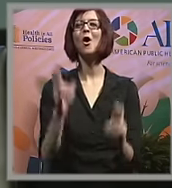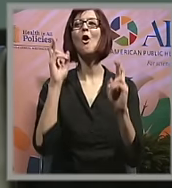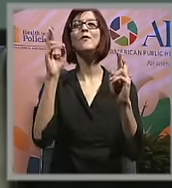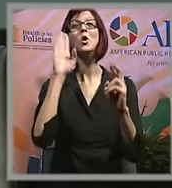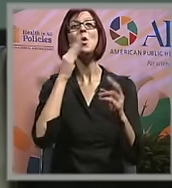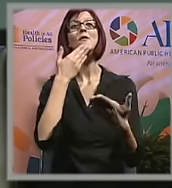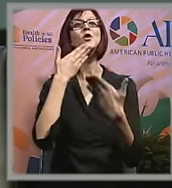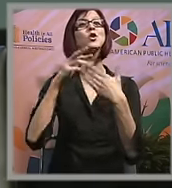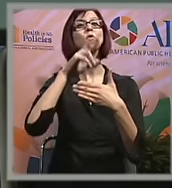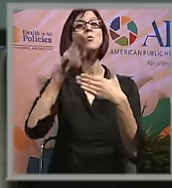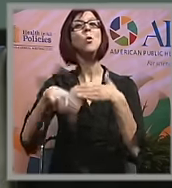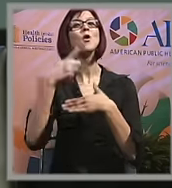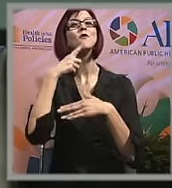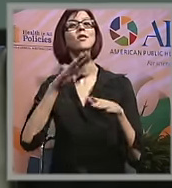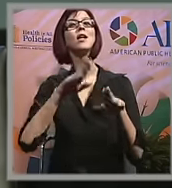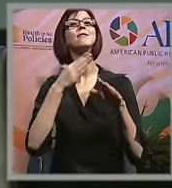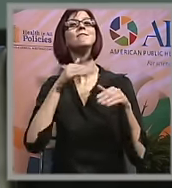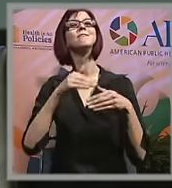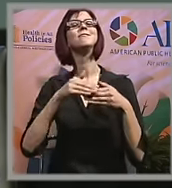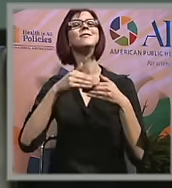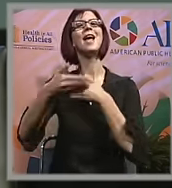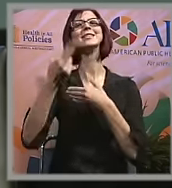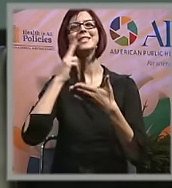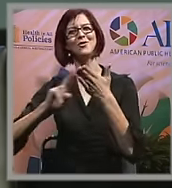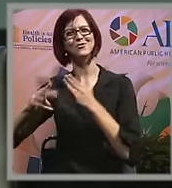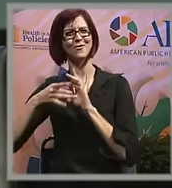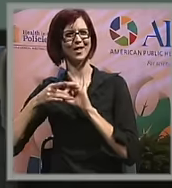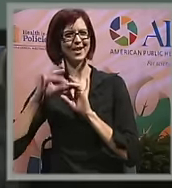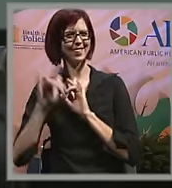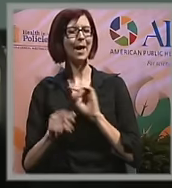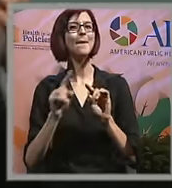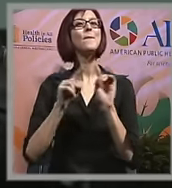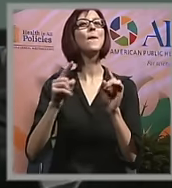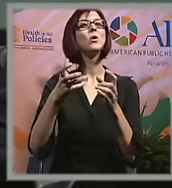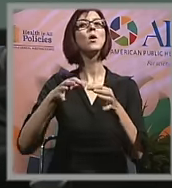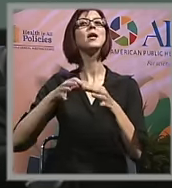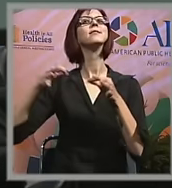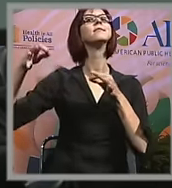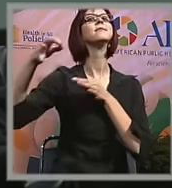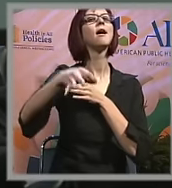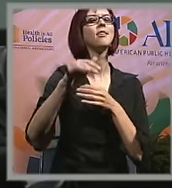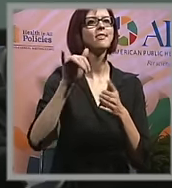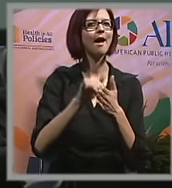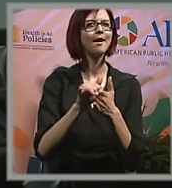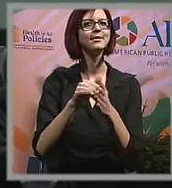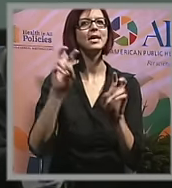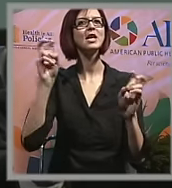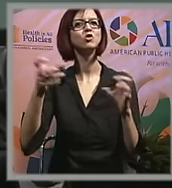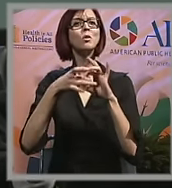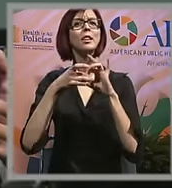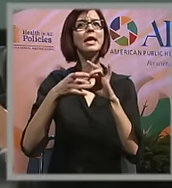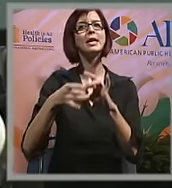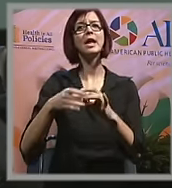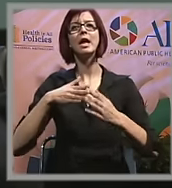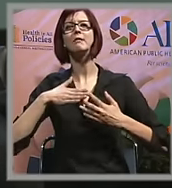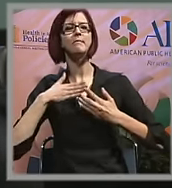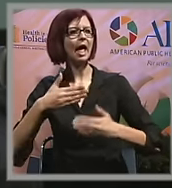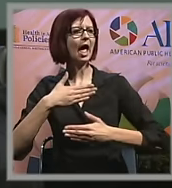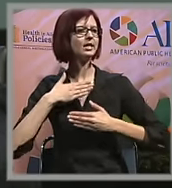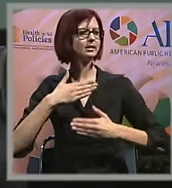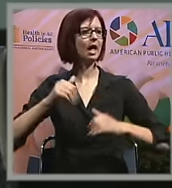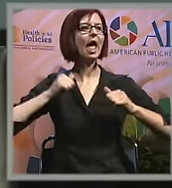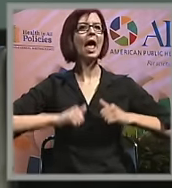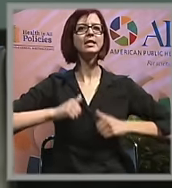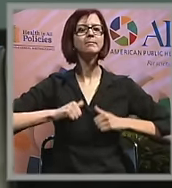I'll have a good report for the next HUD secretary on that. But we want to extend that to issues related to asthma,